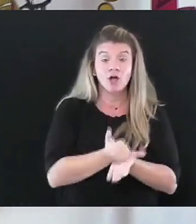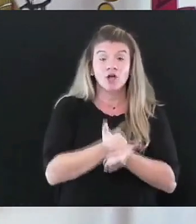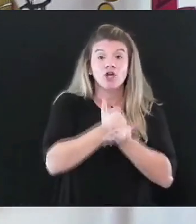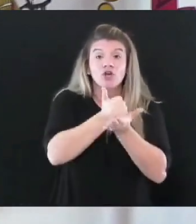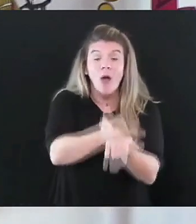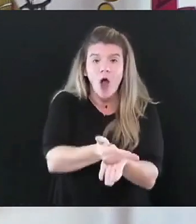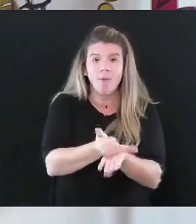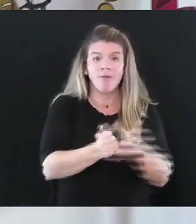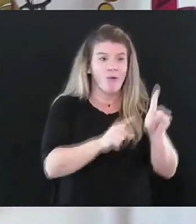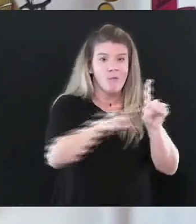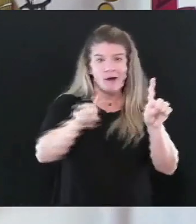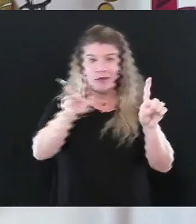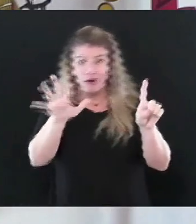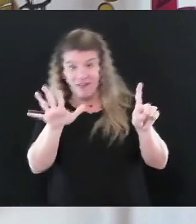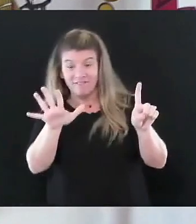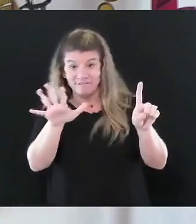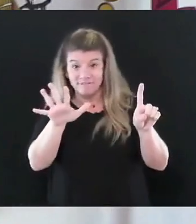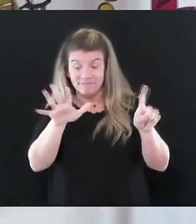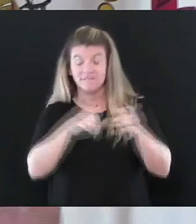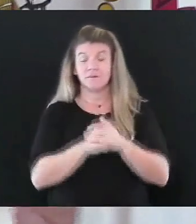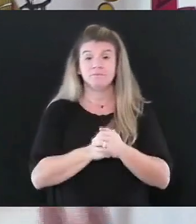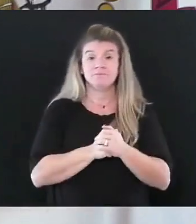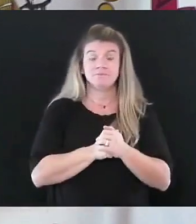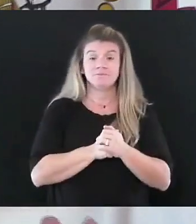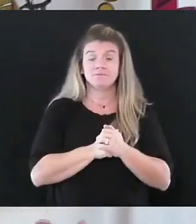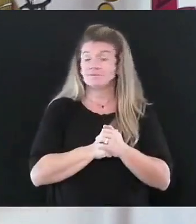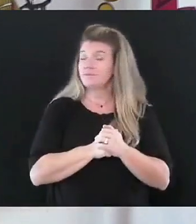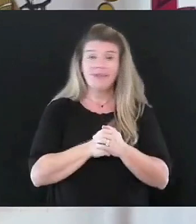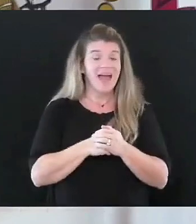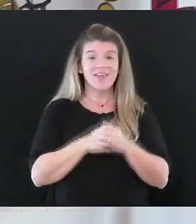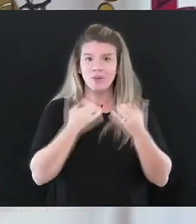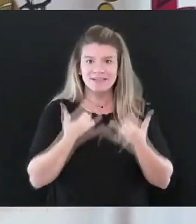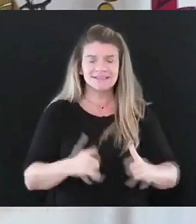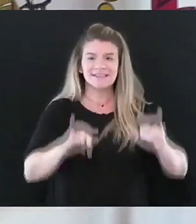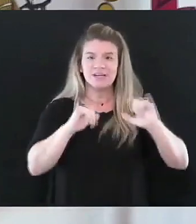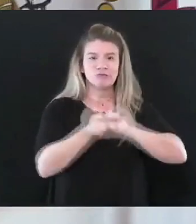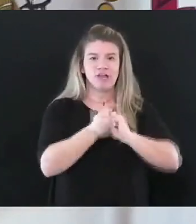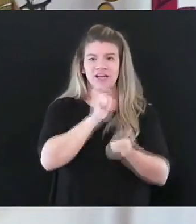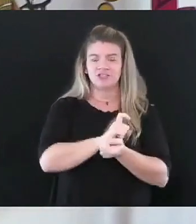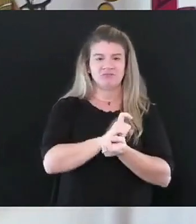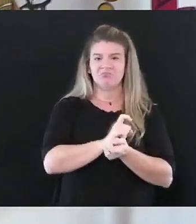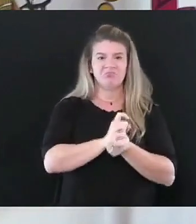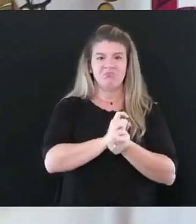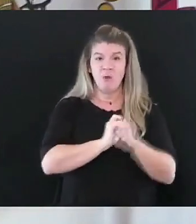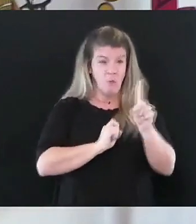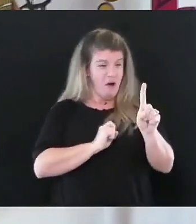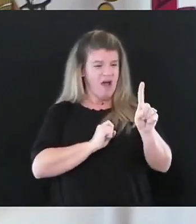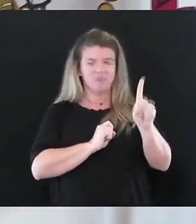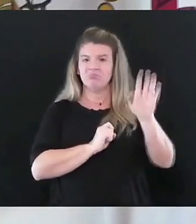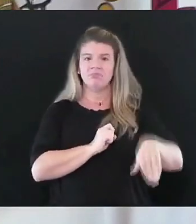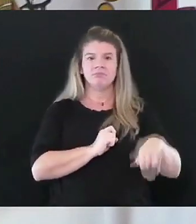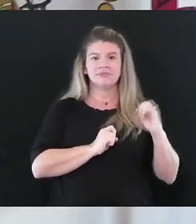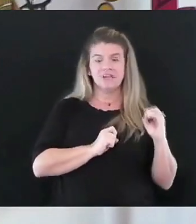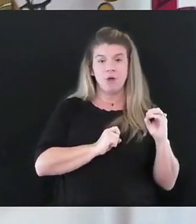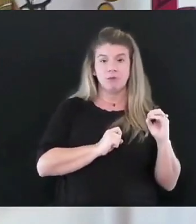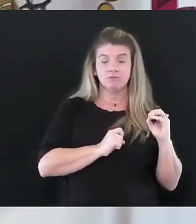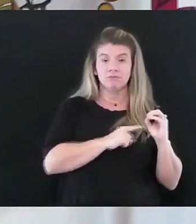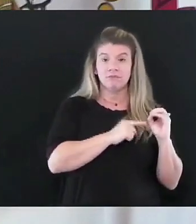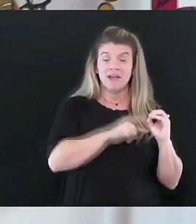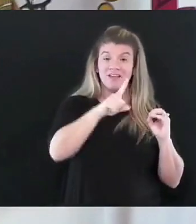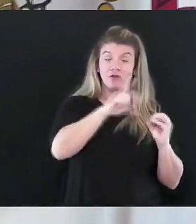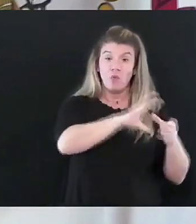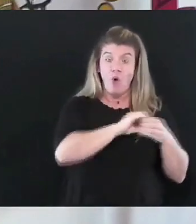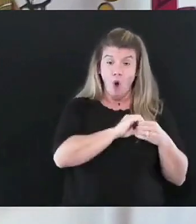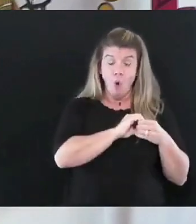1 to 35. And then we went back and said, you don't even have to have the 1. If you are a sole